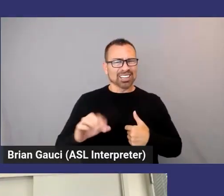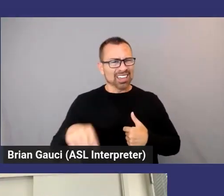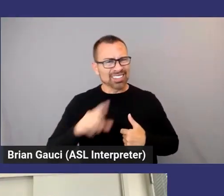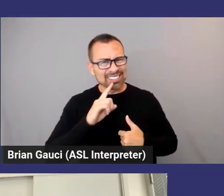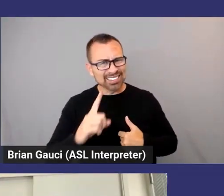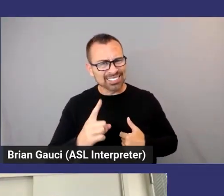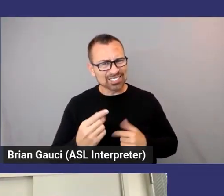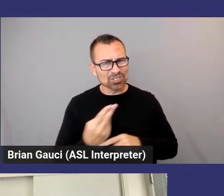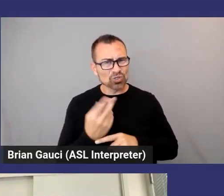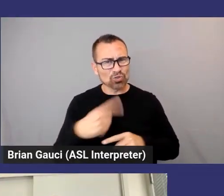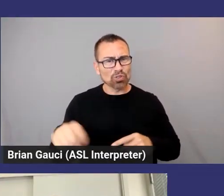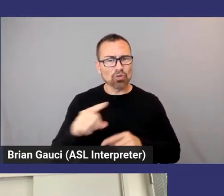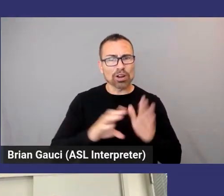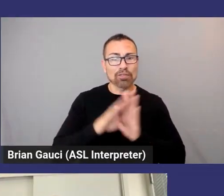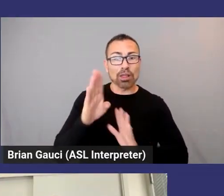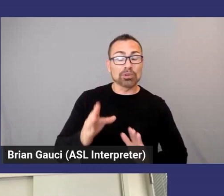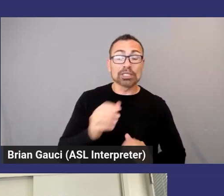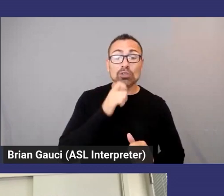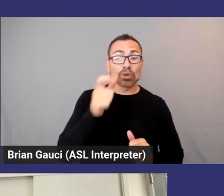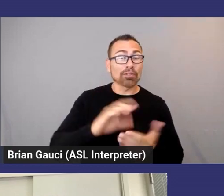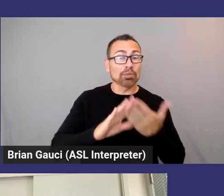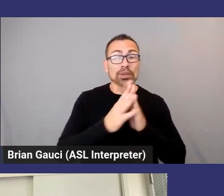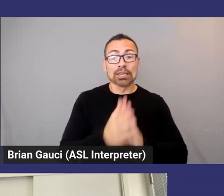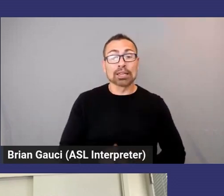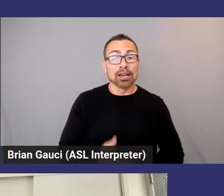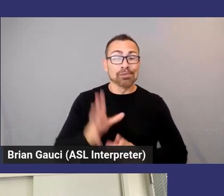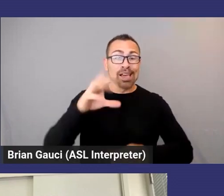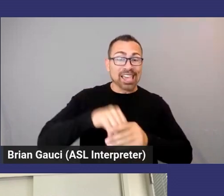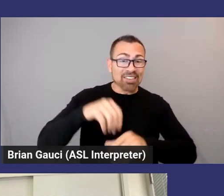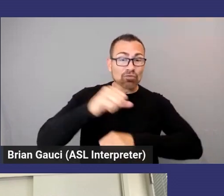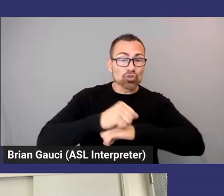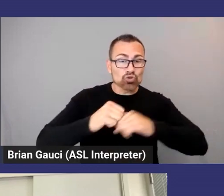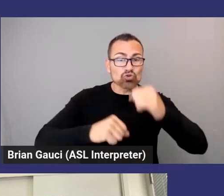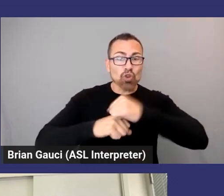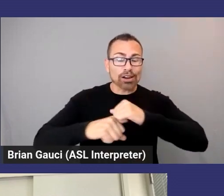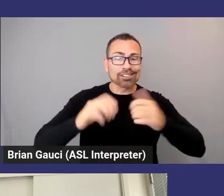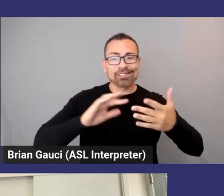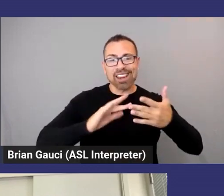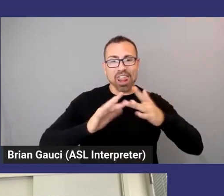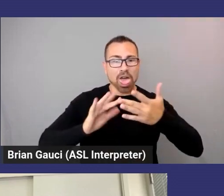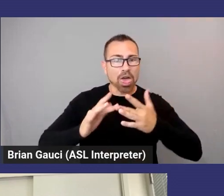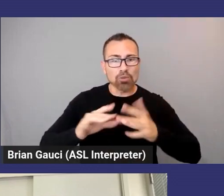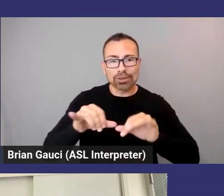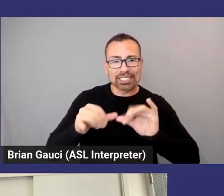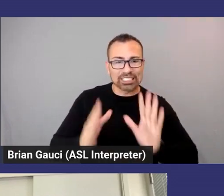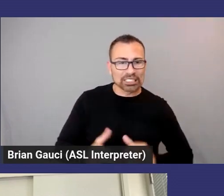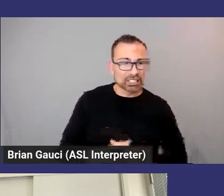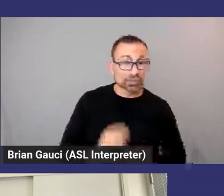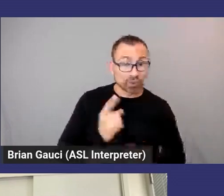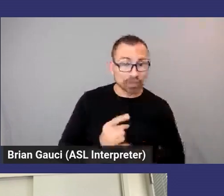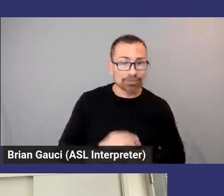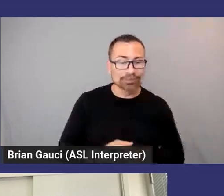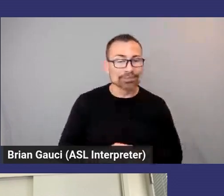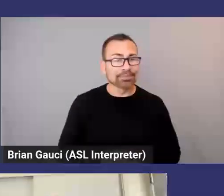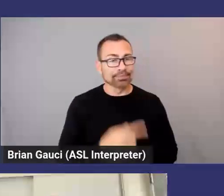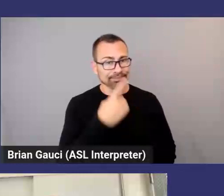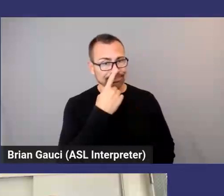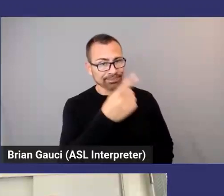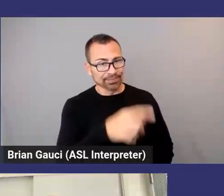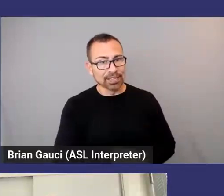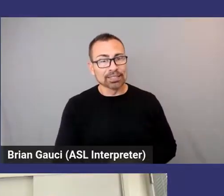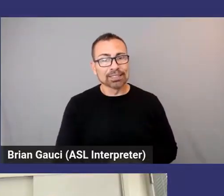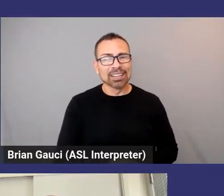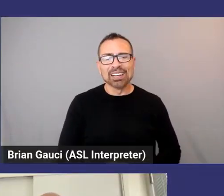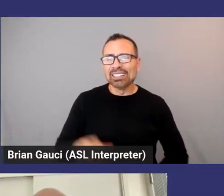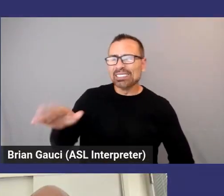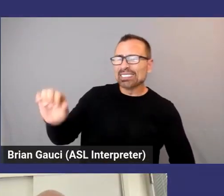infrastructure network engineers as well, right? Exactly. Yeah. And Satish, did I while I was rambling there, did I forget